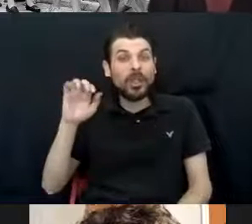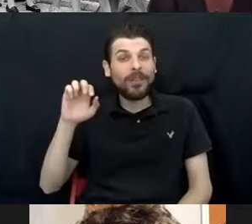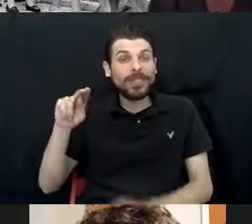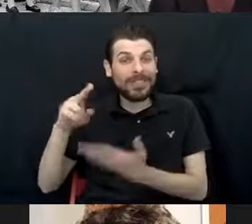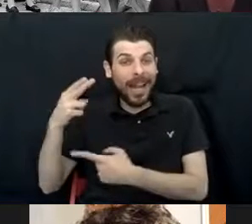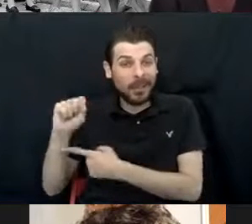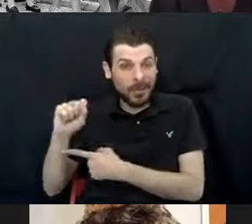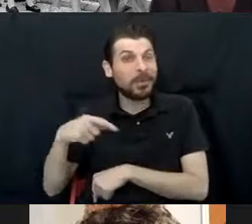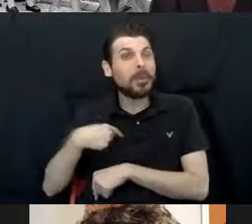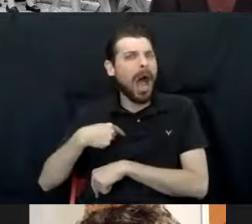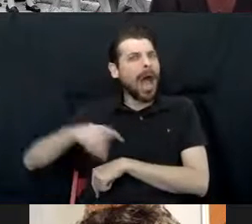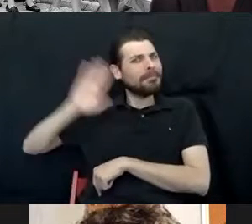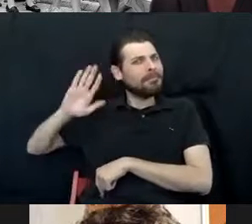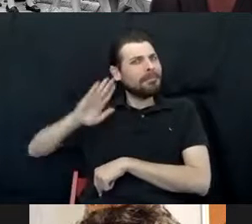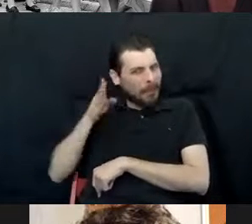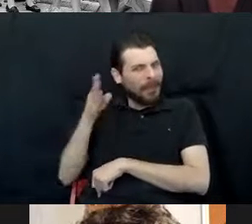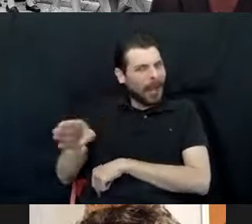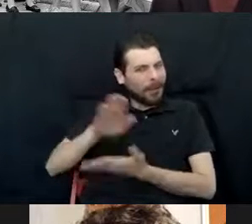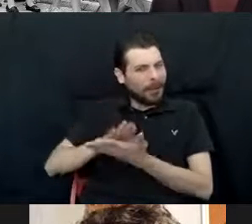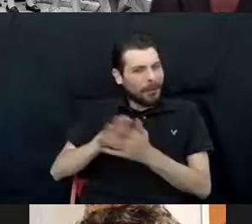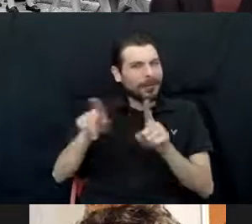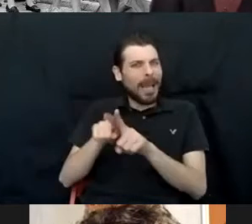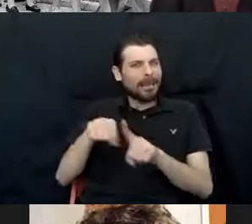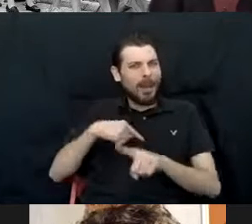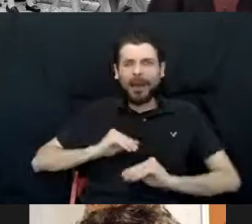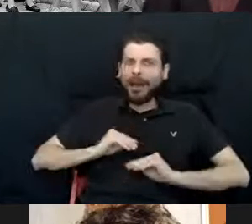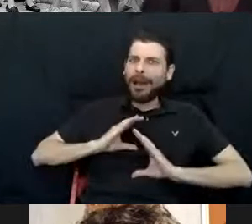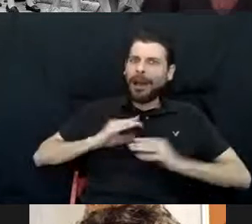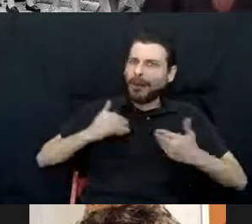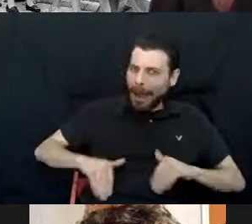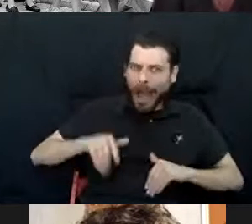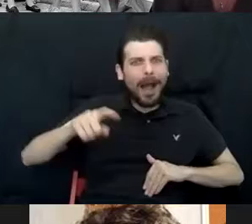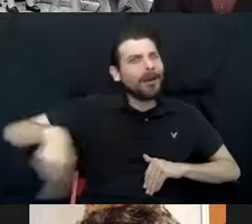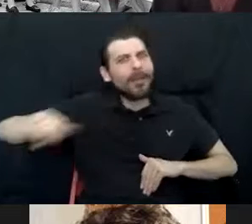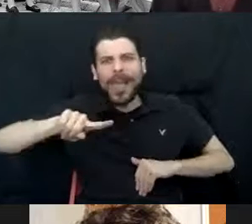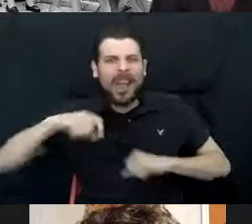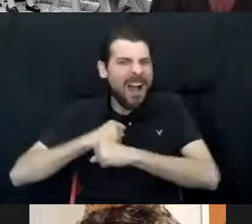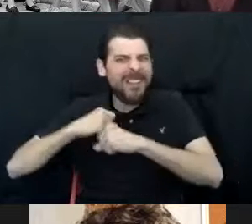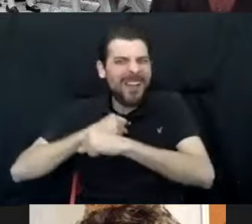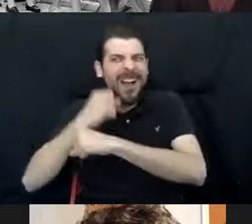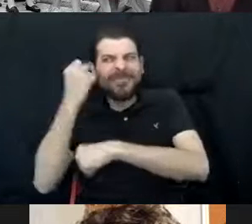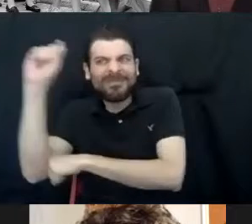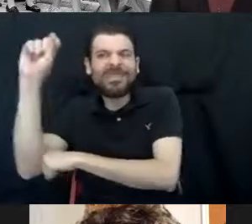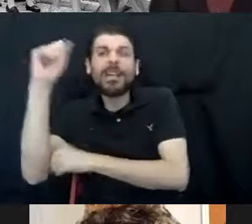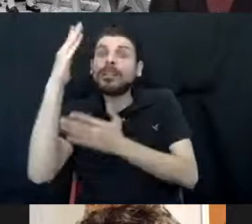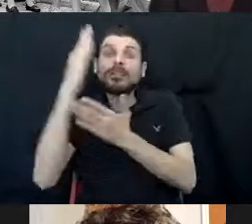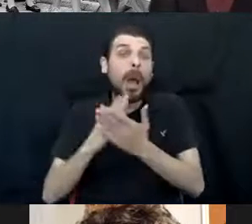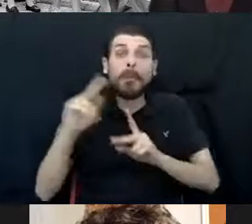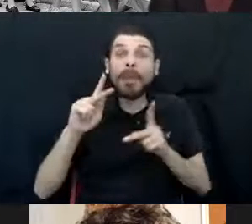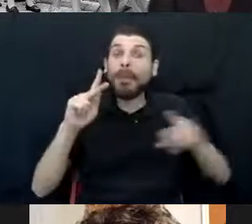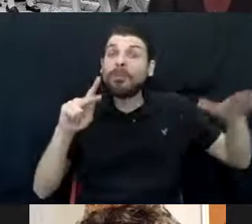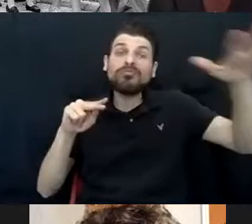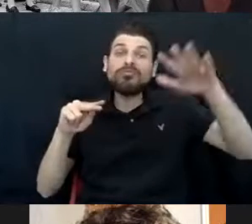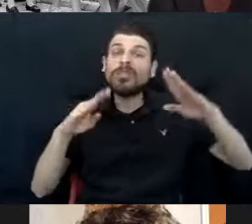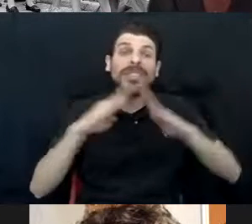about a community-powered grassroots organizing. They don't realize, like, we're literally the community organizing the effort to